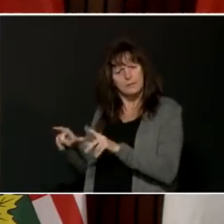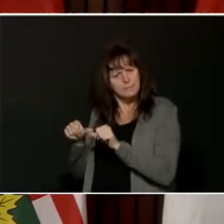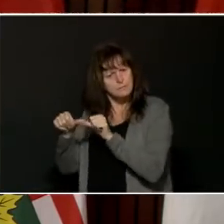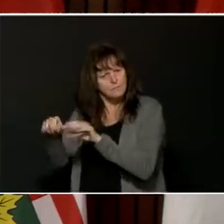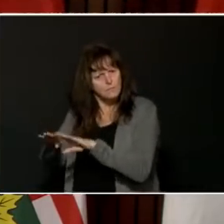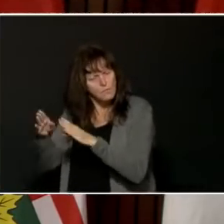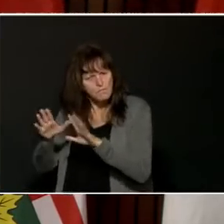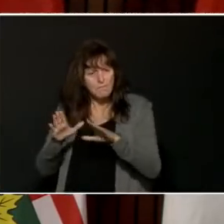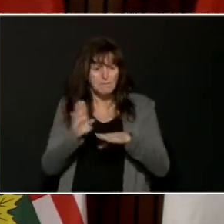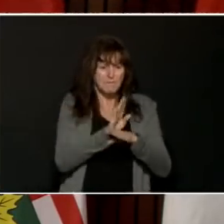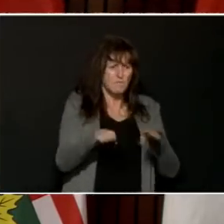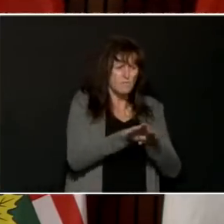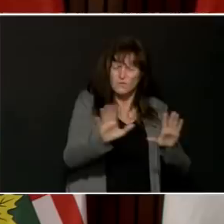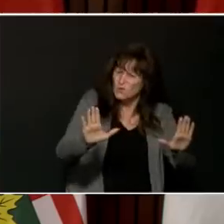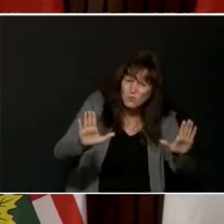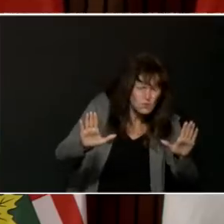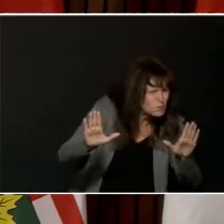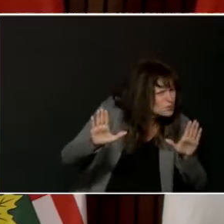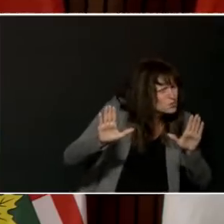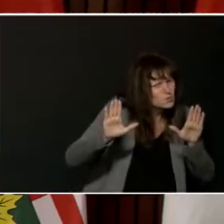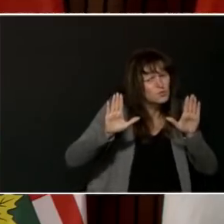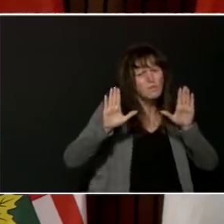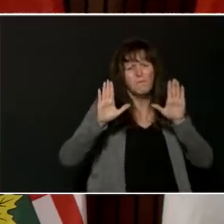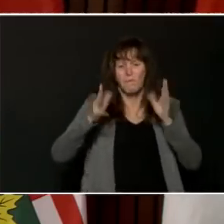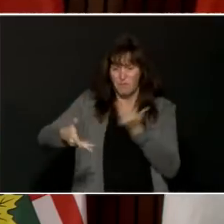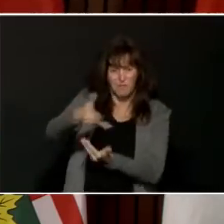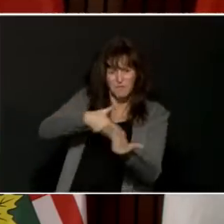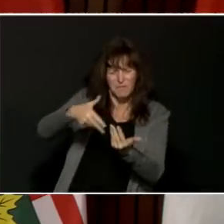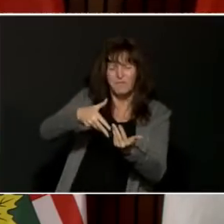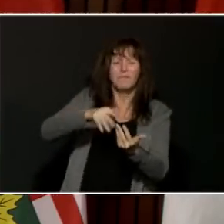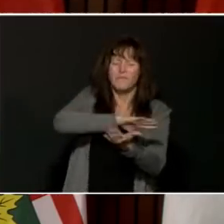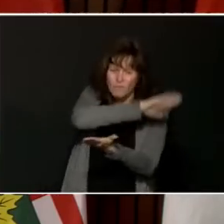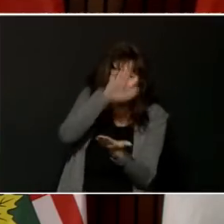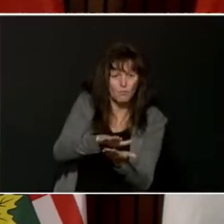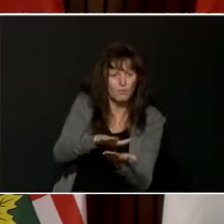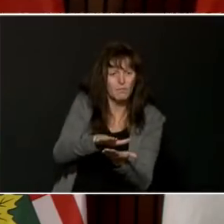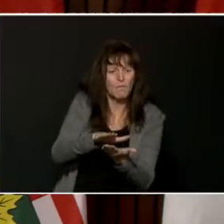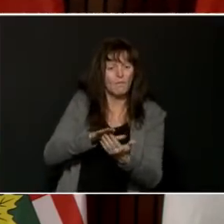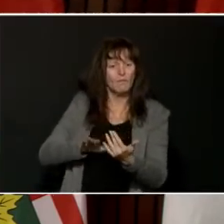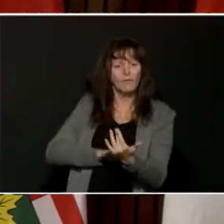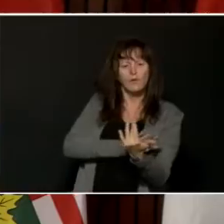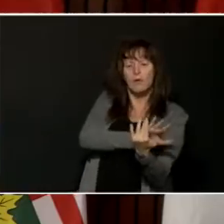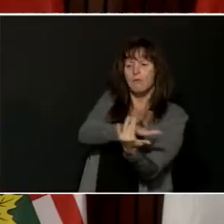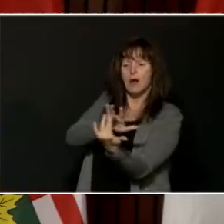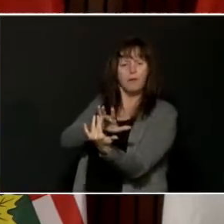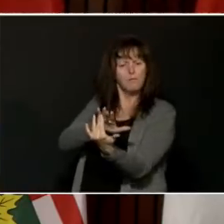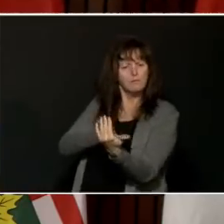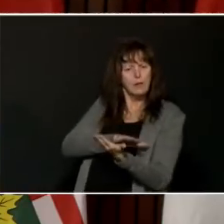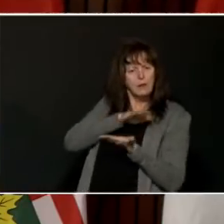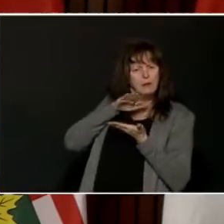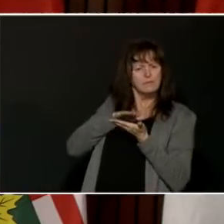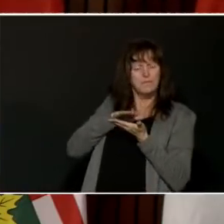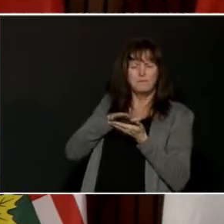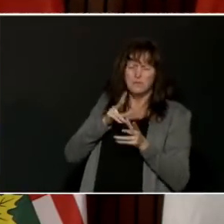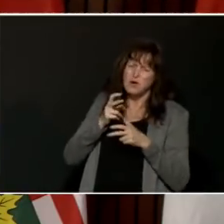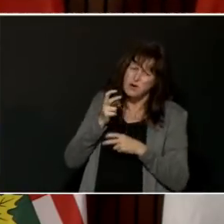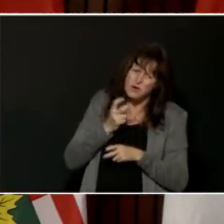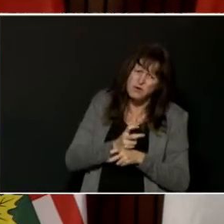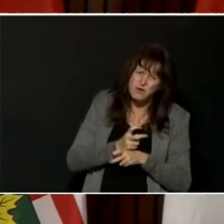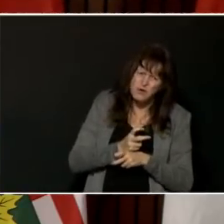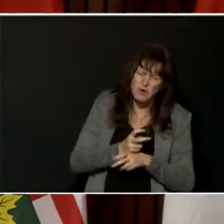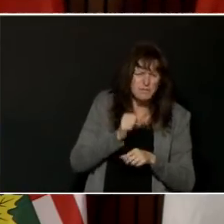waves. But it will take serious restrictions that reduce contacts. This is a hard decision. At the same